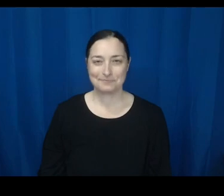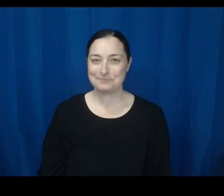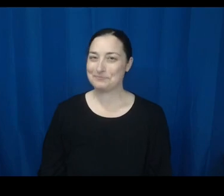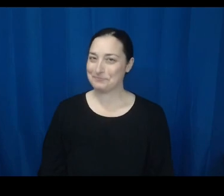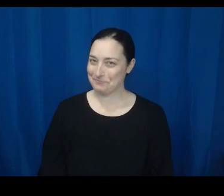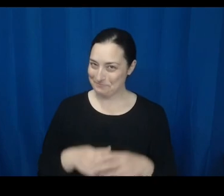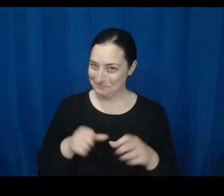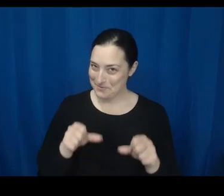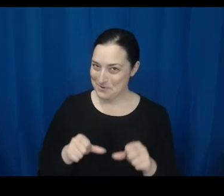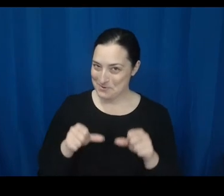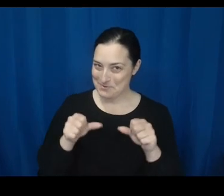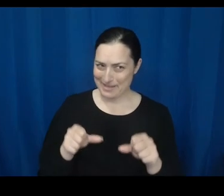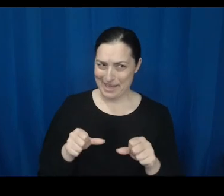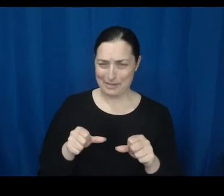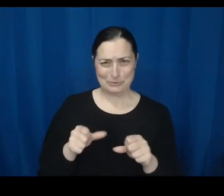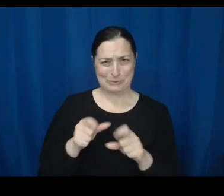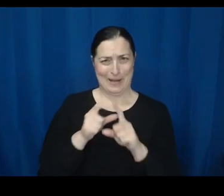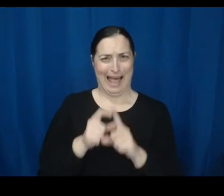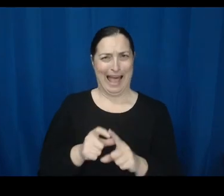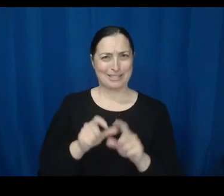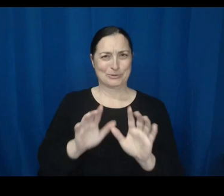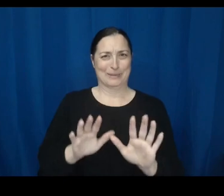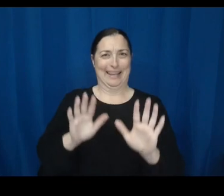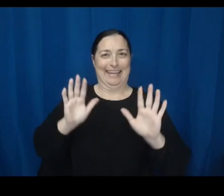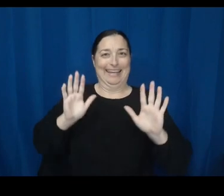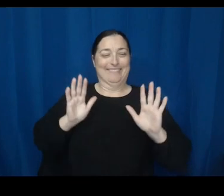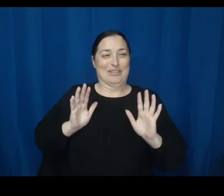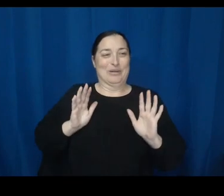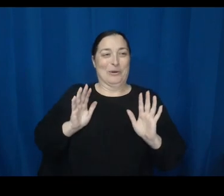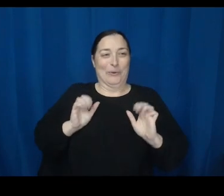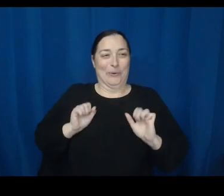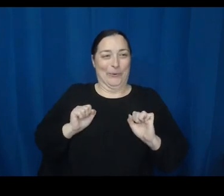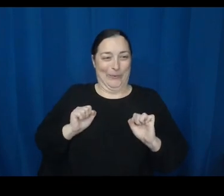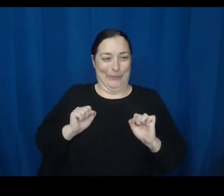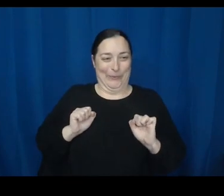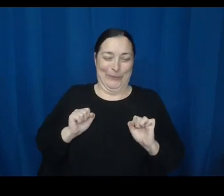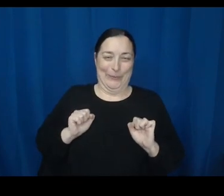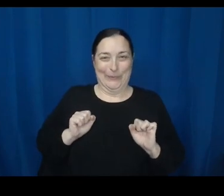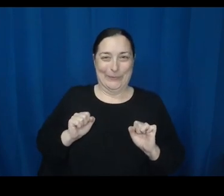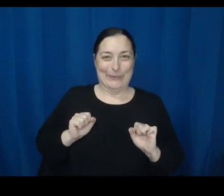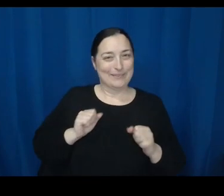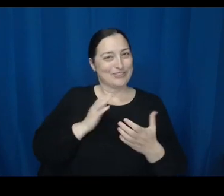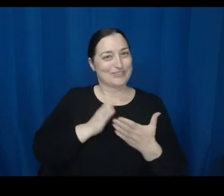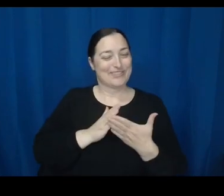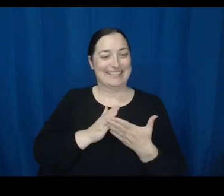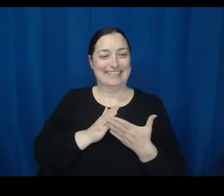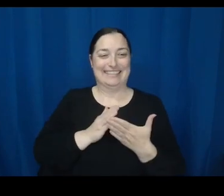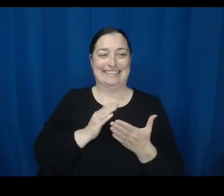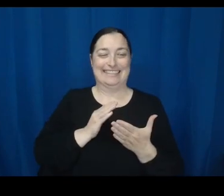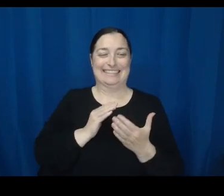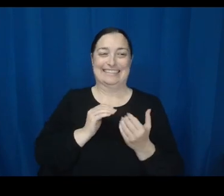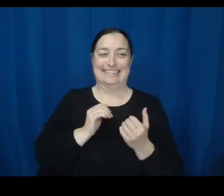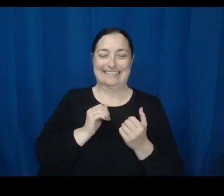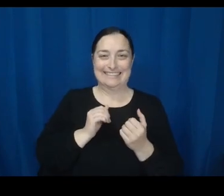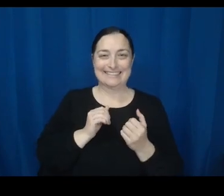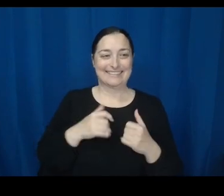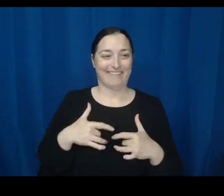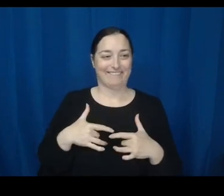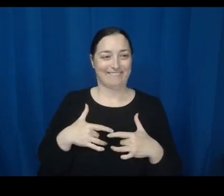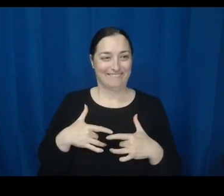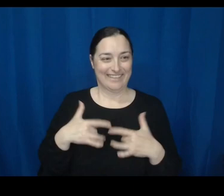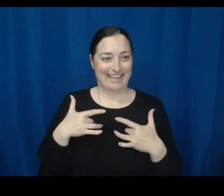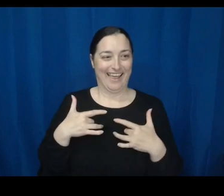Okay. Oh, it's hard to leave this one. I felt like it's really just getting into bringing